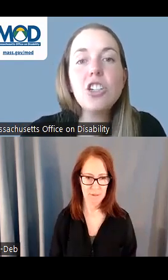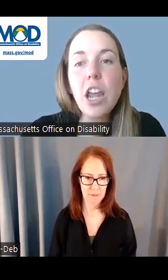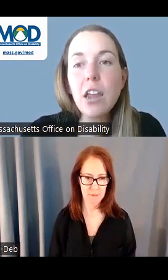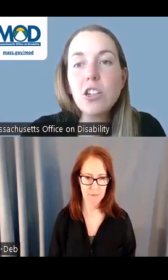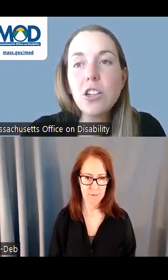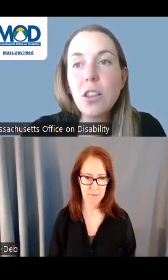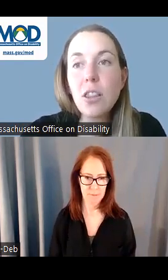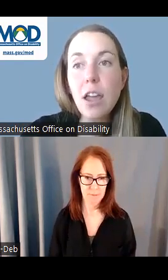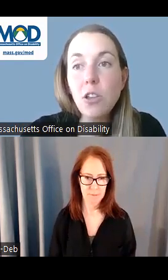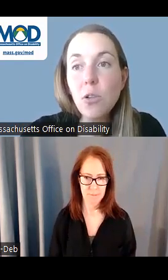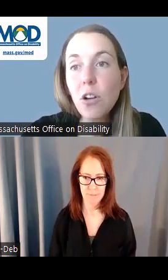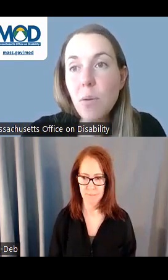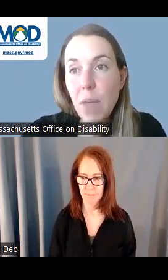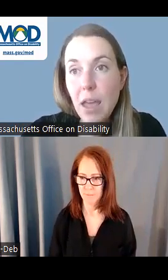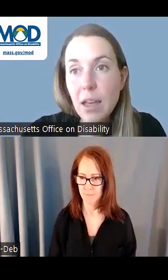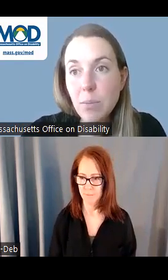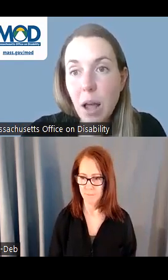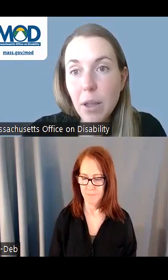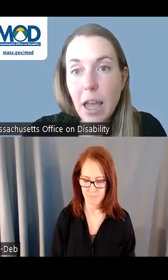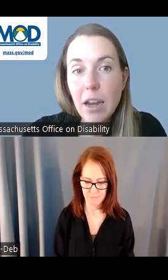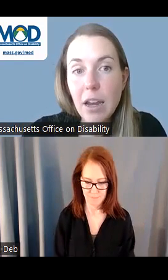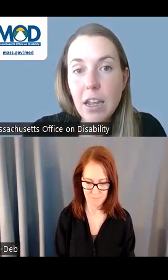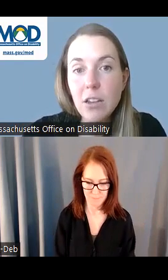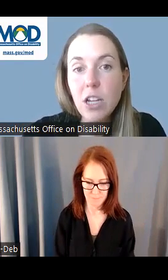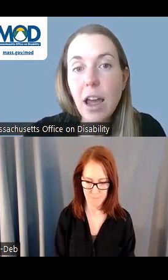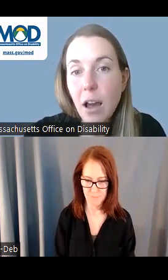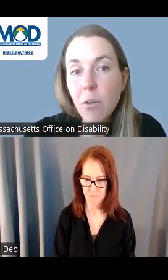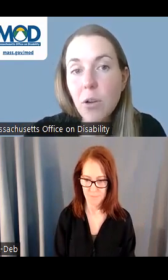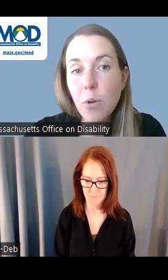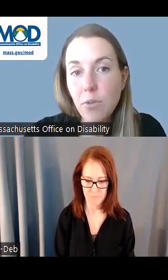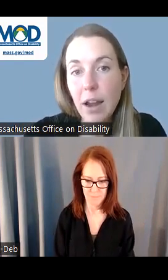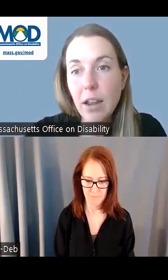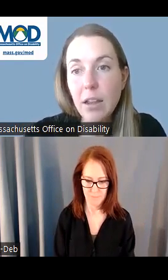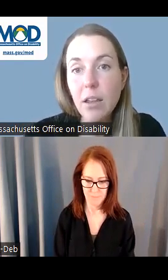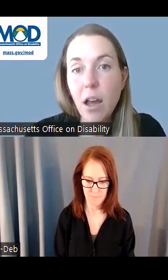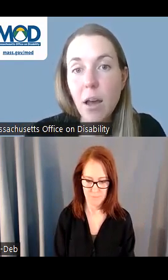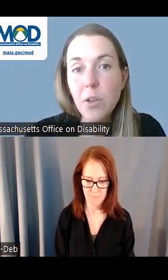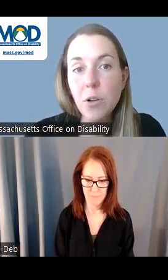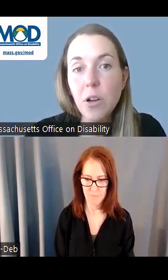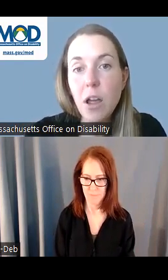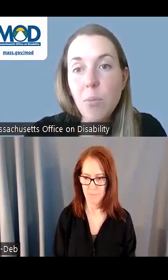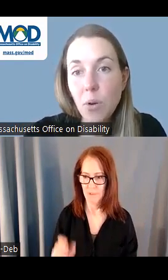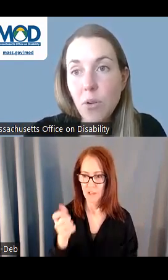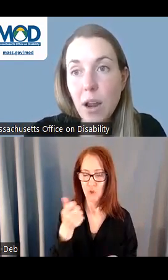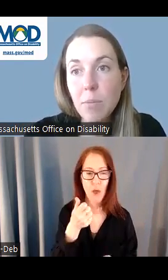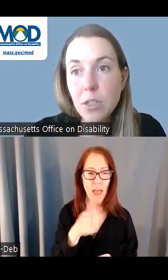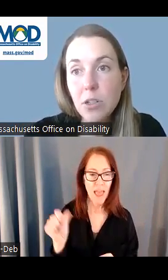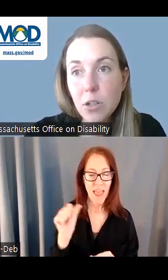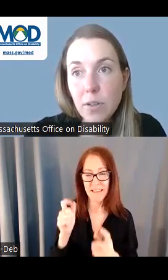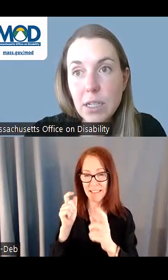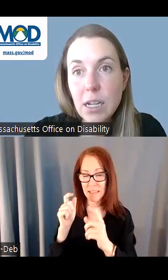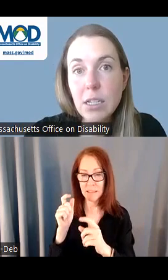any change that you're going to make as a public entity to how you're providing your